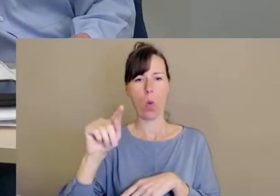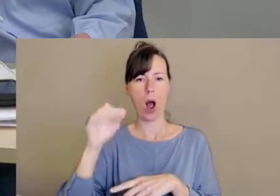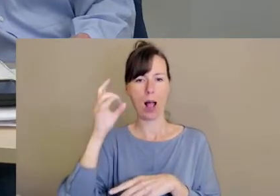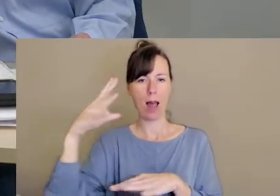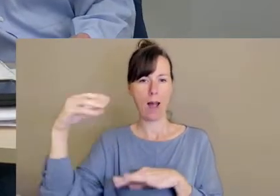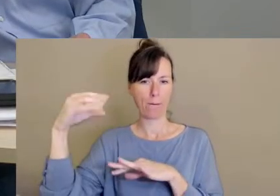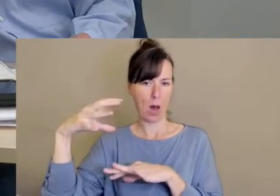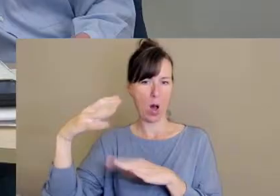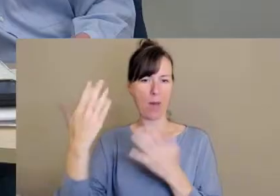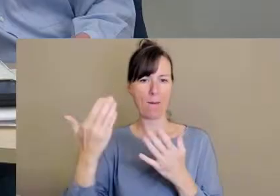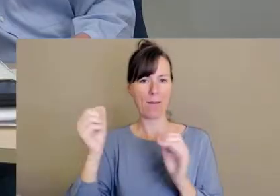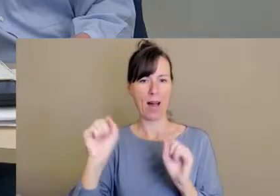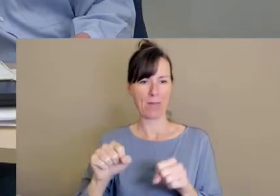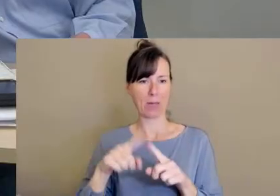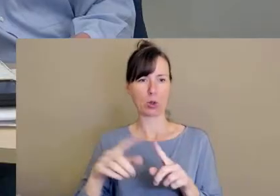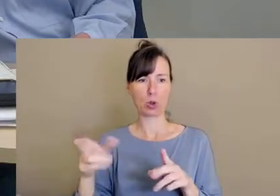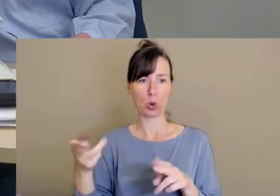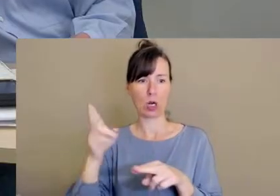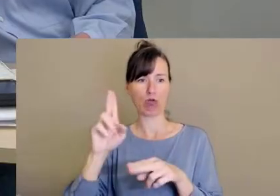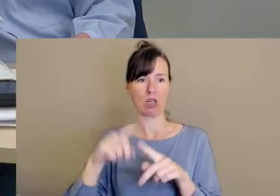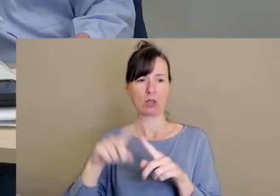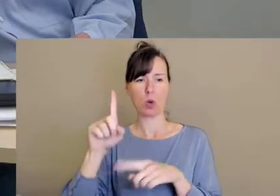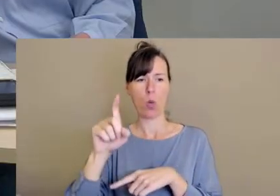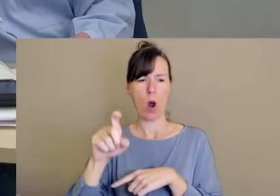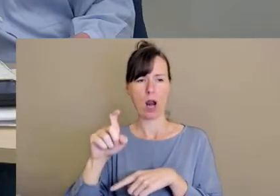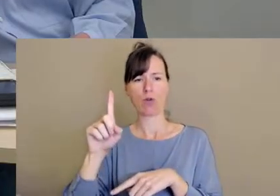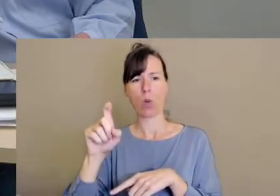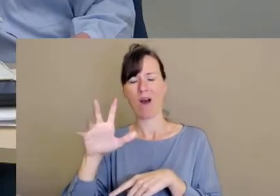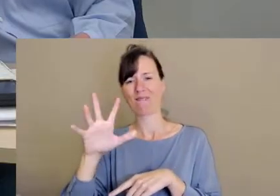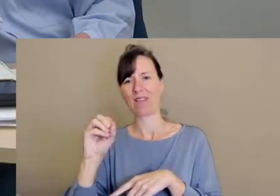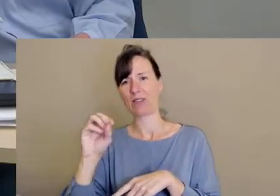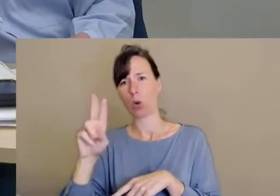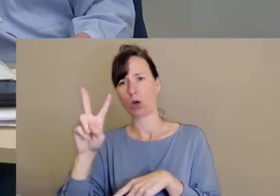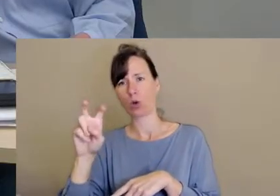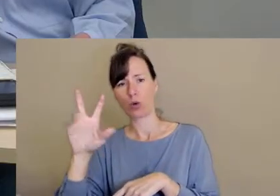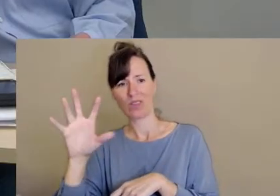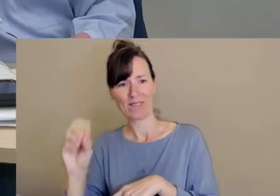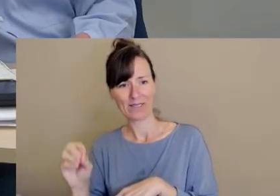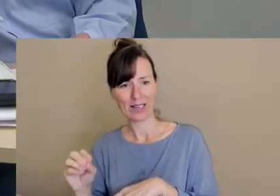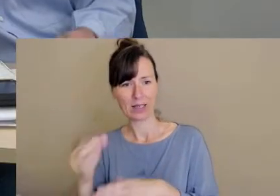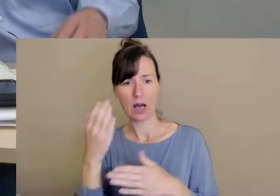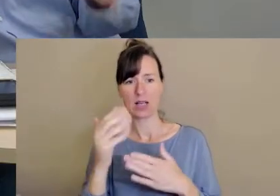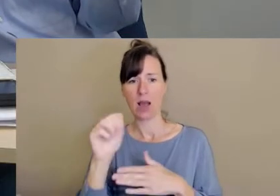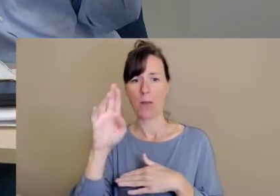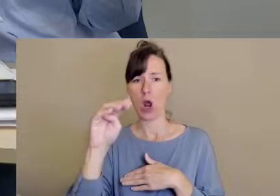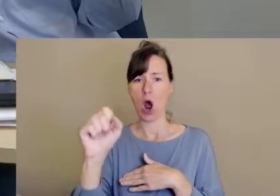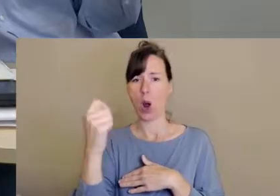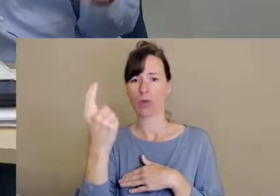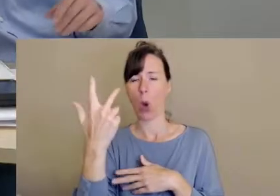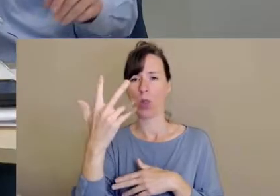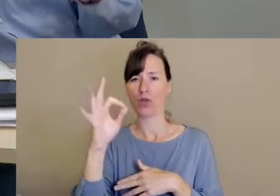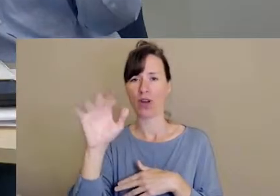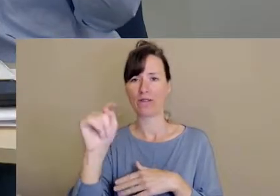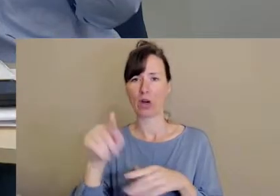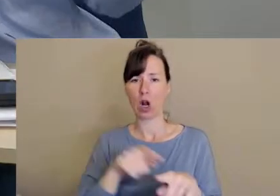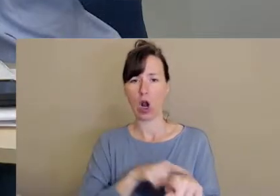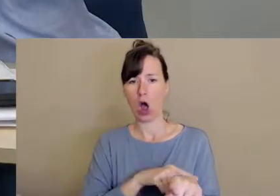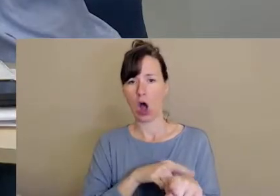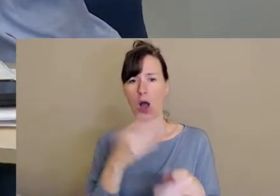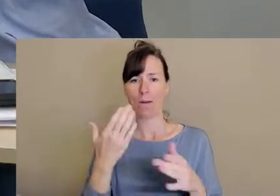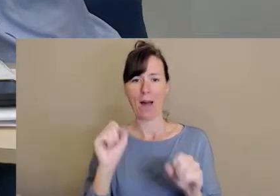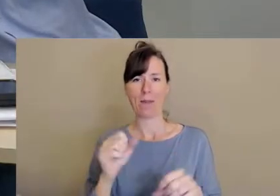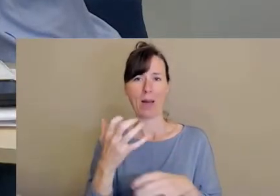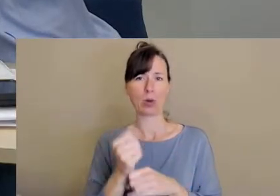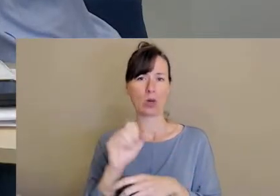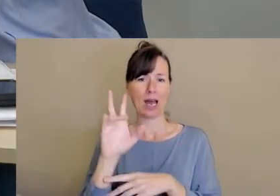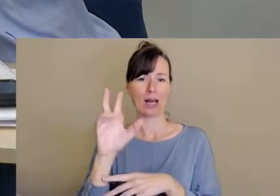the arms are only 3 feet long, so we might be able to get a 12-foot long arm in there. So it's a balancing act. So I think several